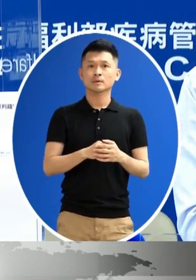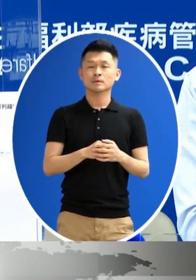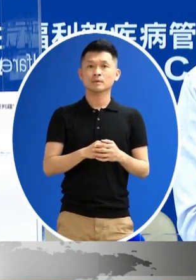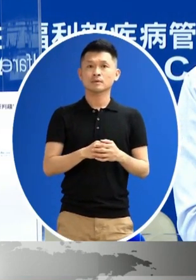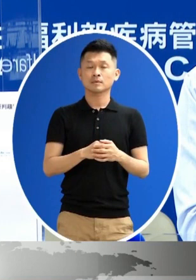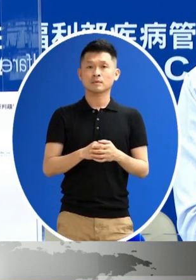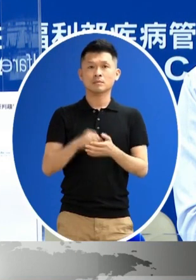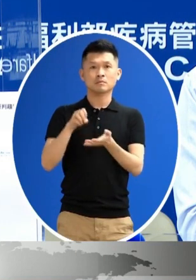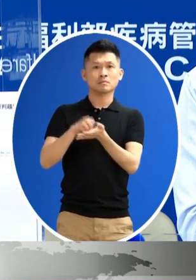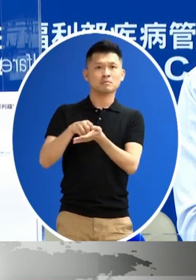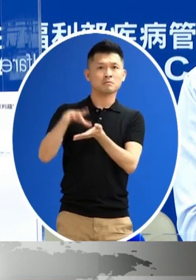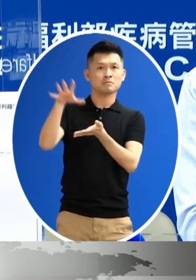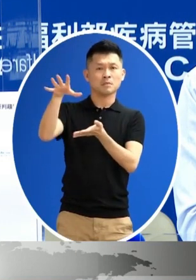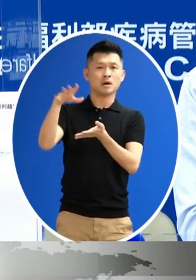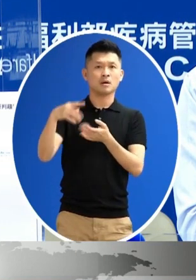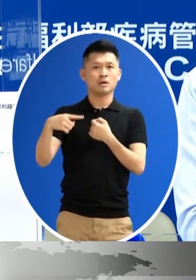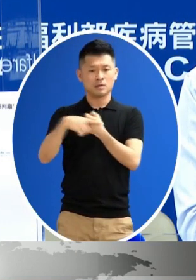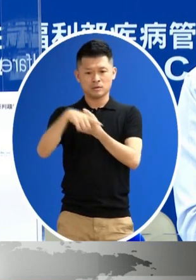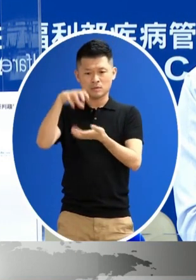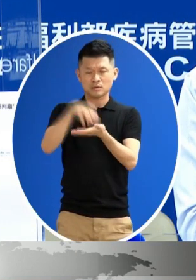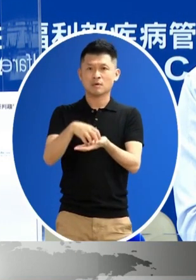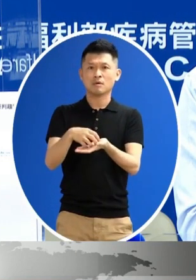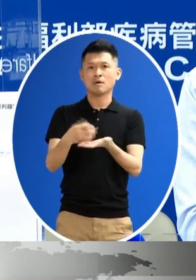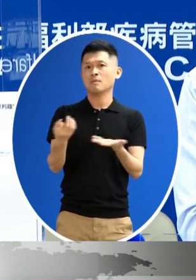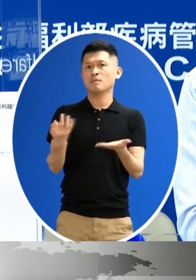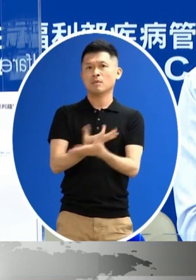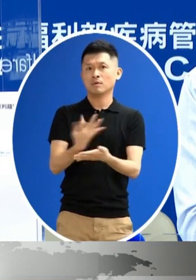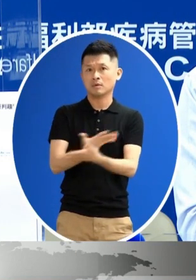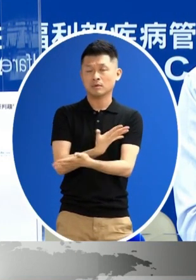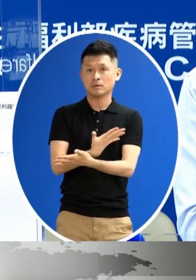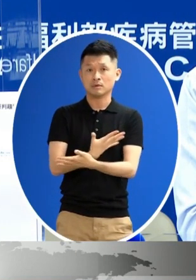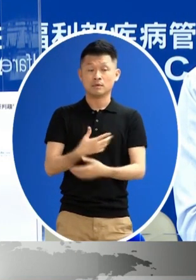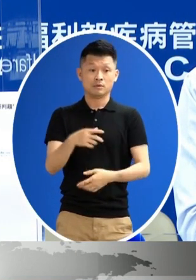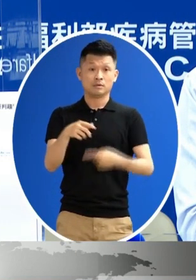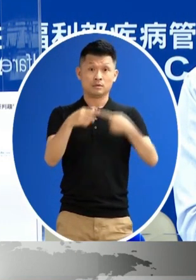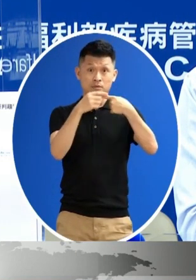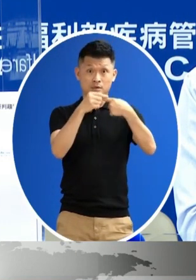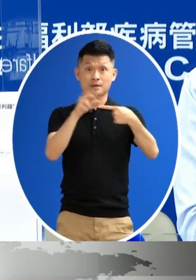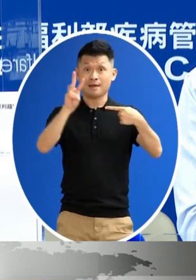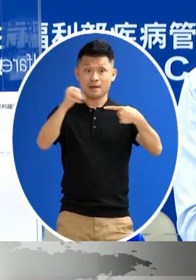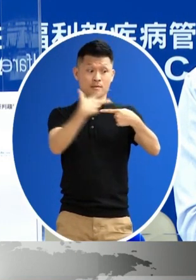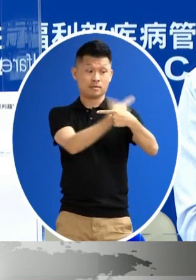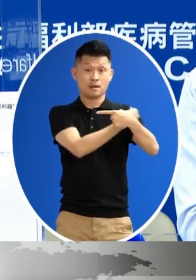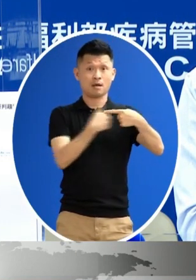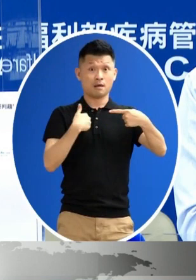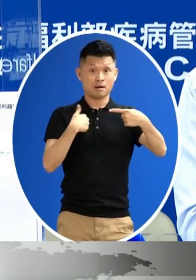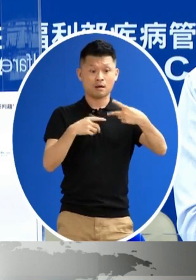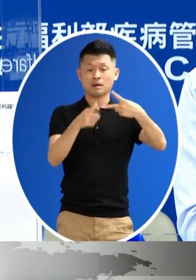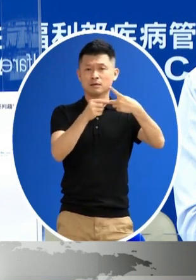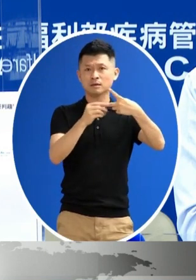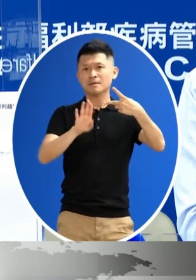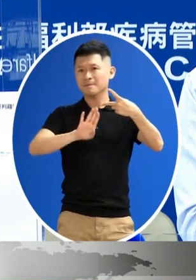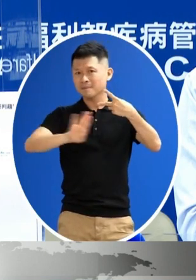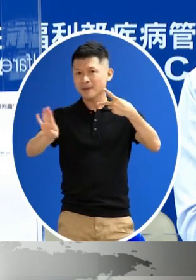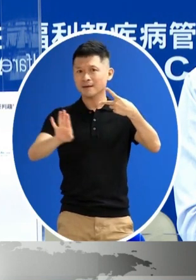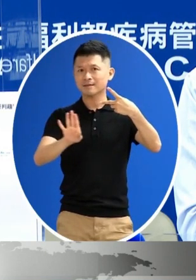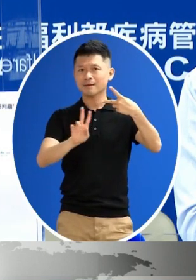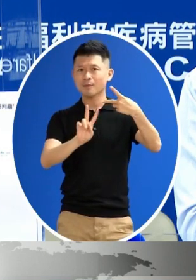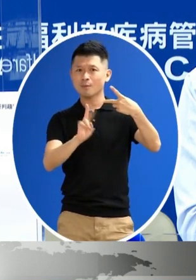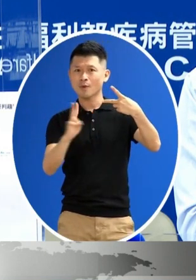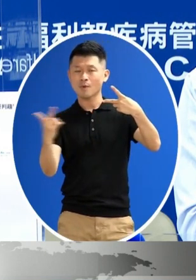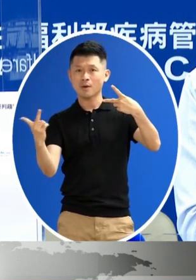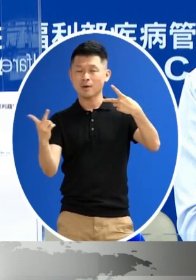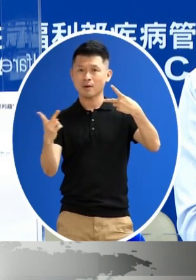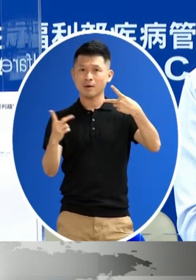get Moderna as their first shot. I would also like to clarify our plans. Currently, there are no studies on mixing a